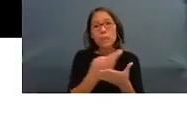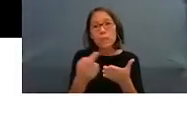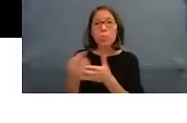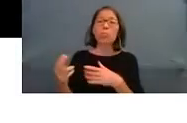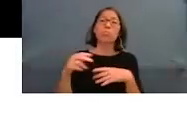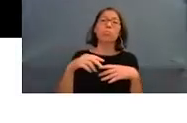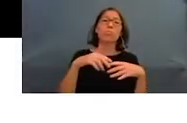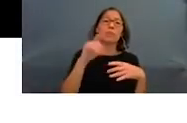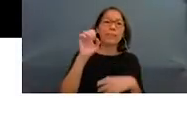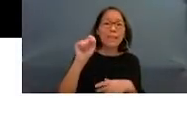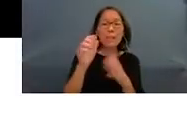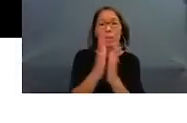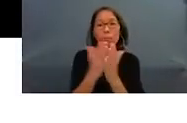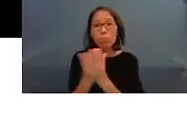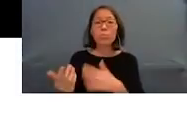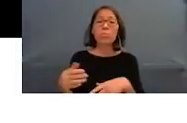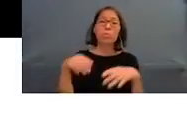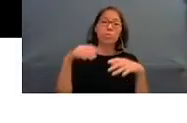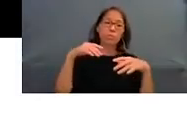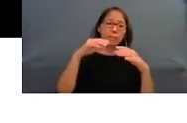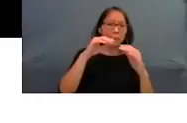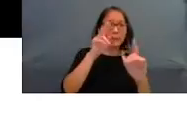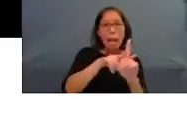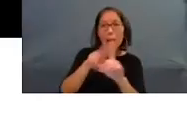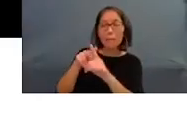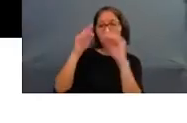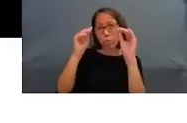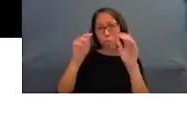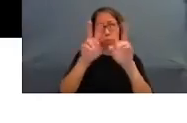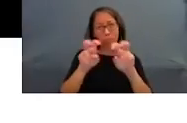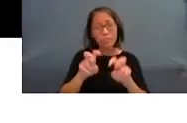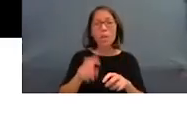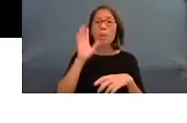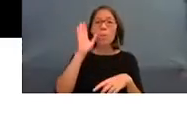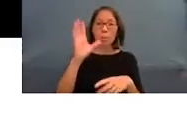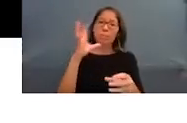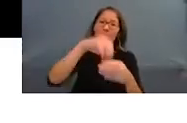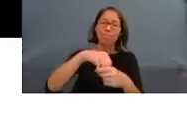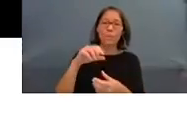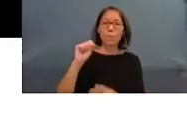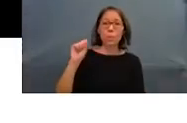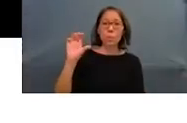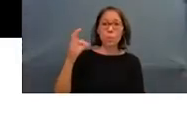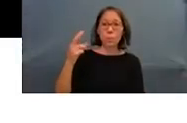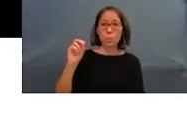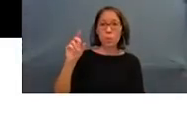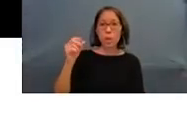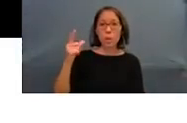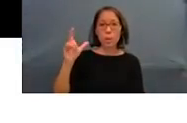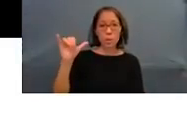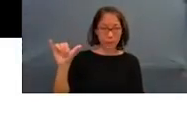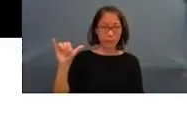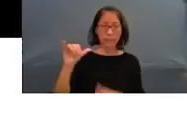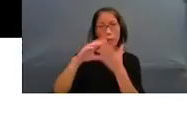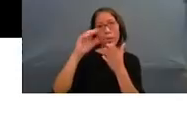the assignments, instructional assessments will be housed within the Schoology learning management system.